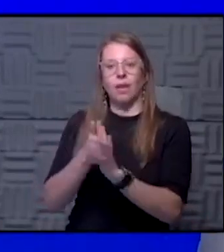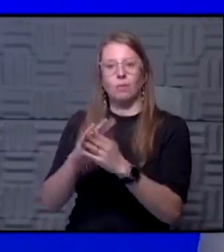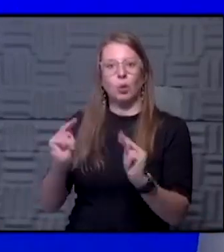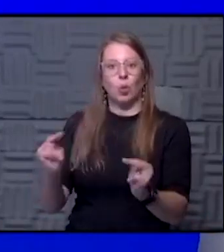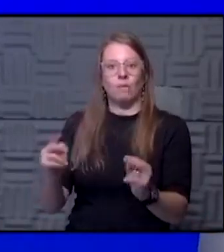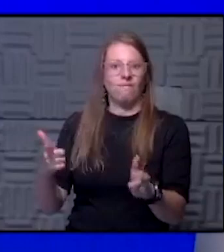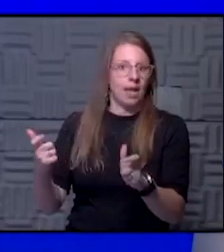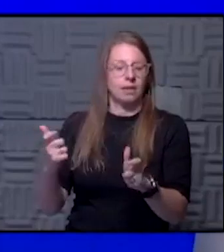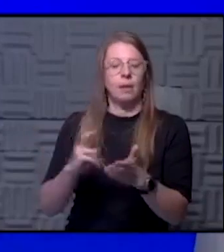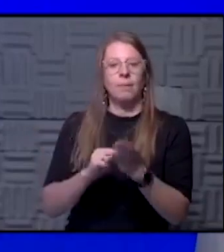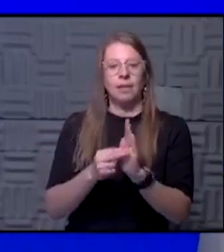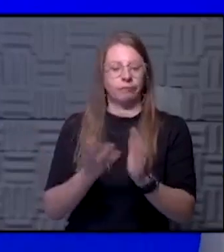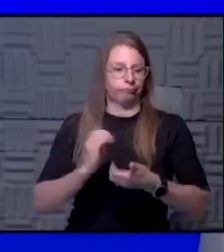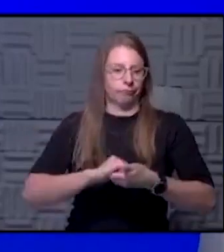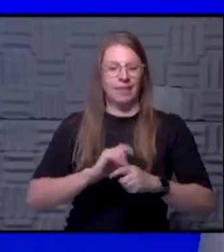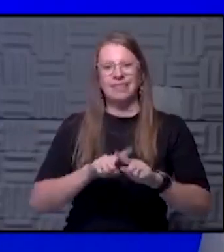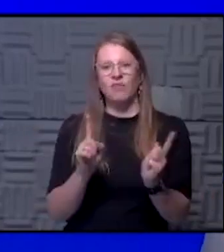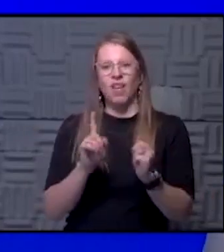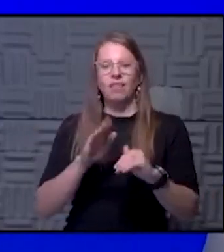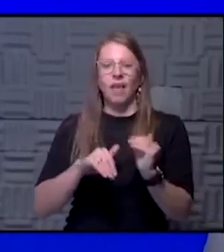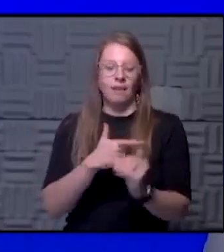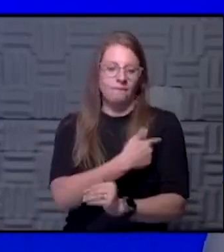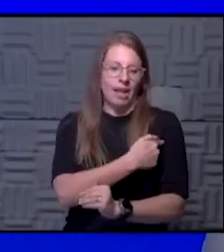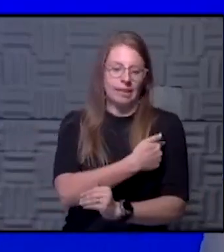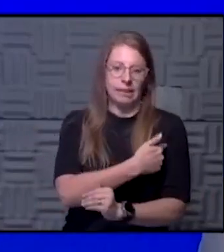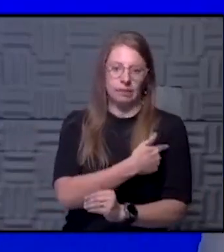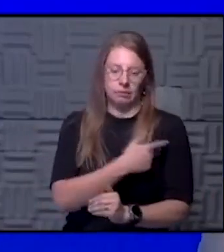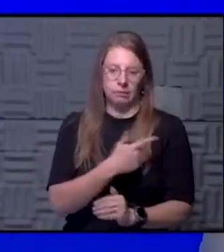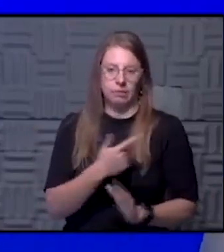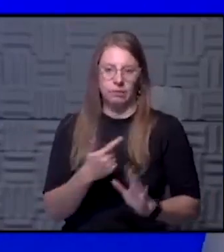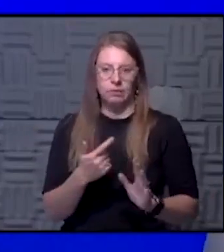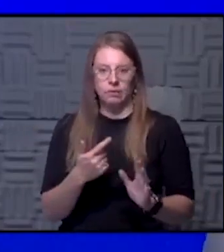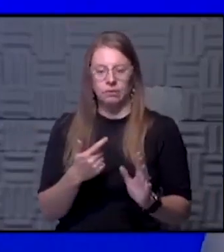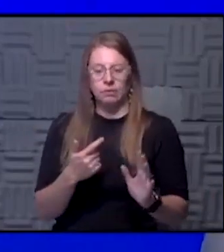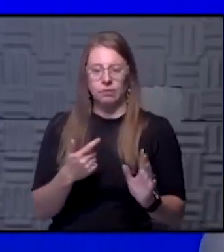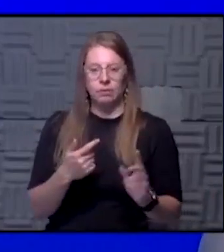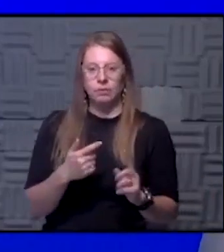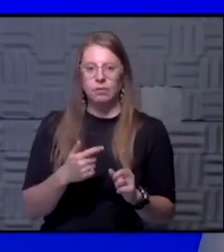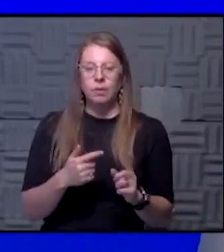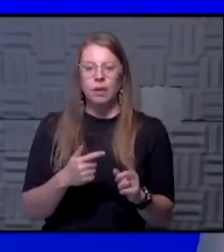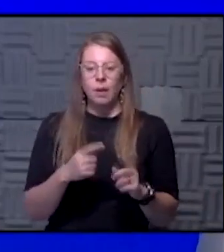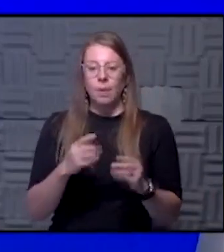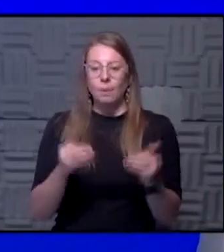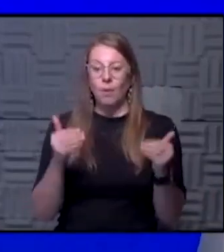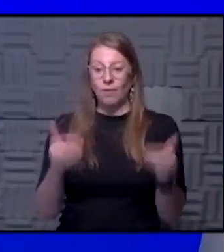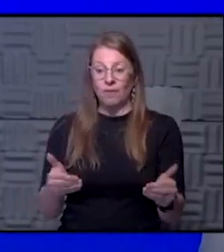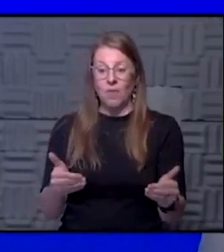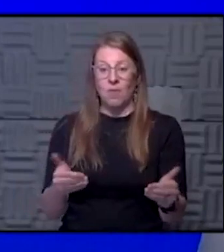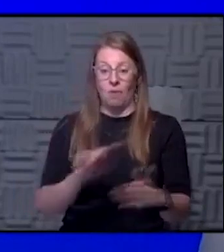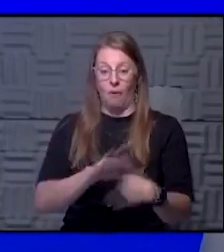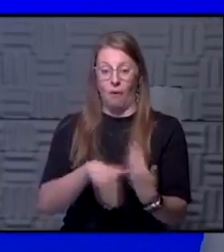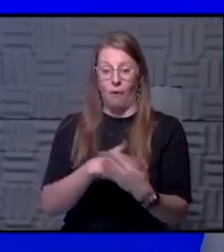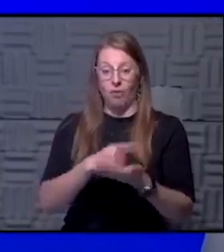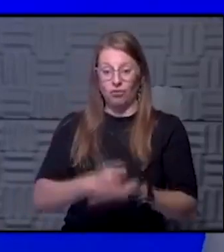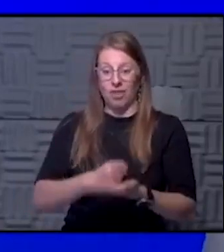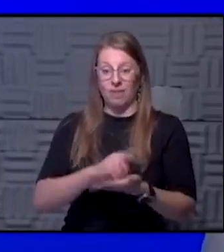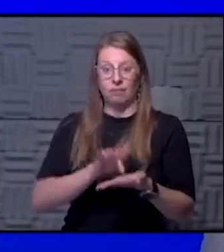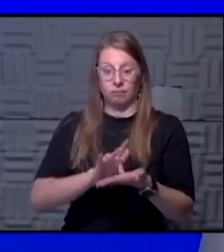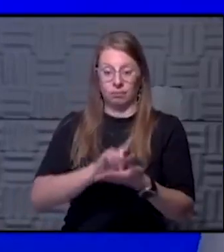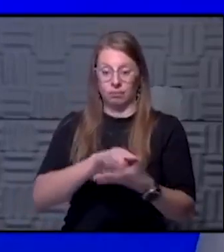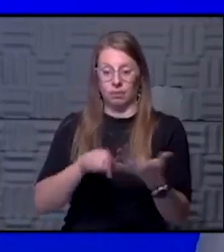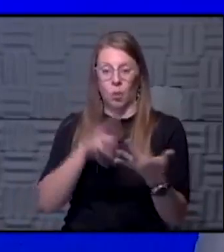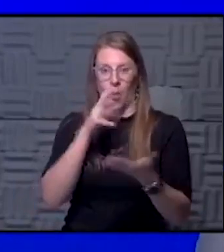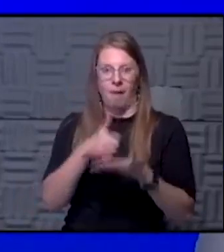effect. And they are complementary. They are different than the vaccine. So I think moving forward, all of these treatments are going to be